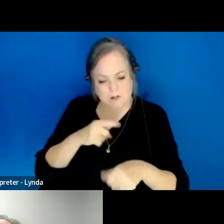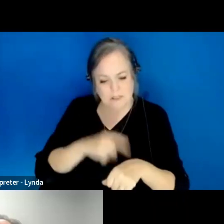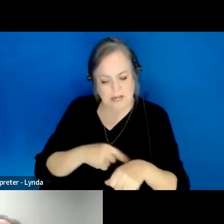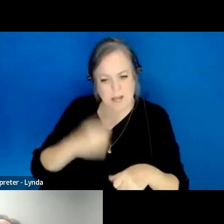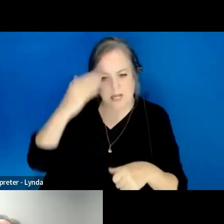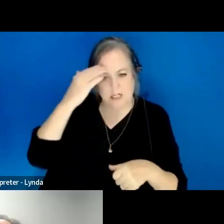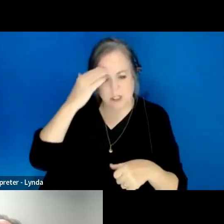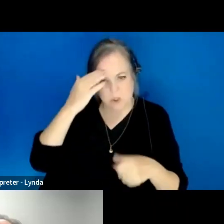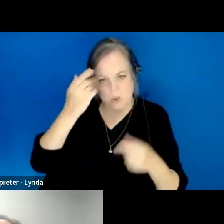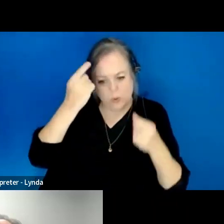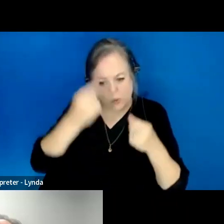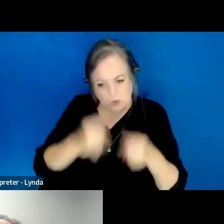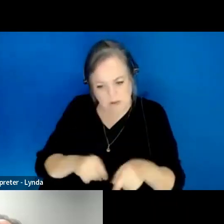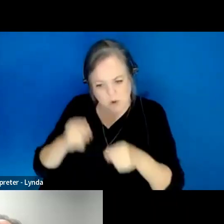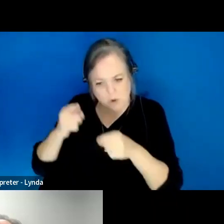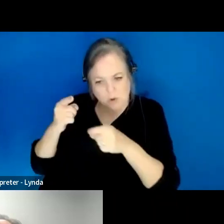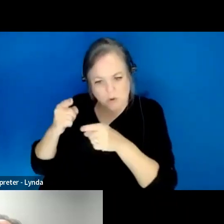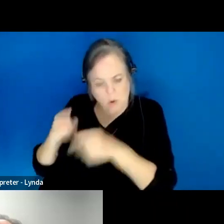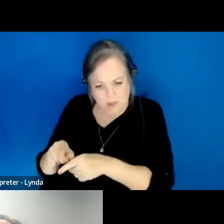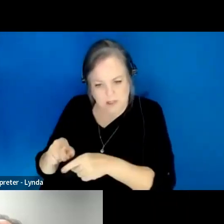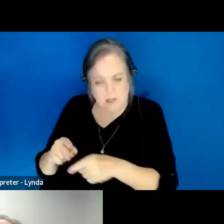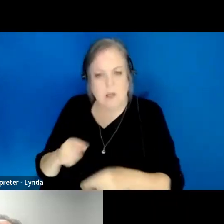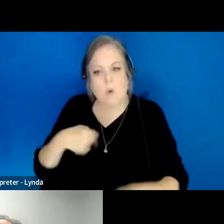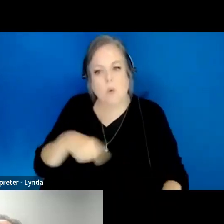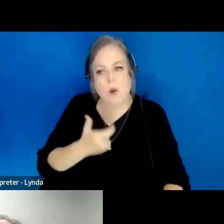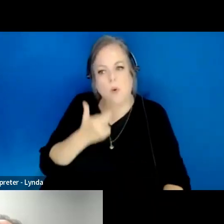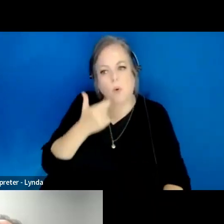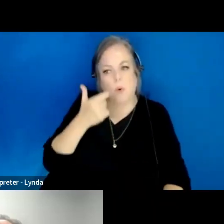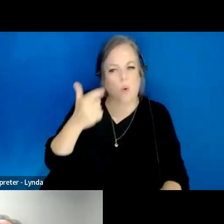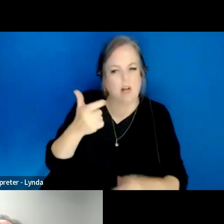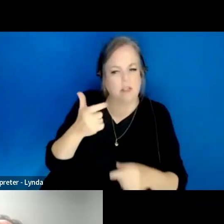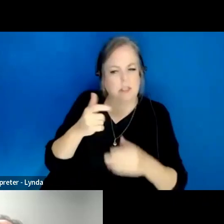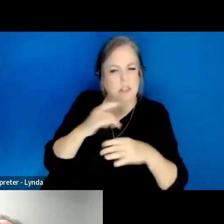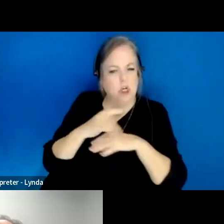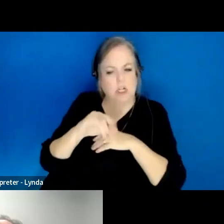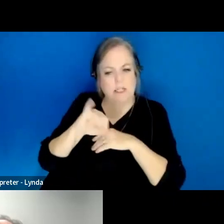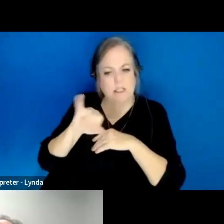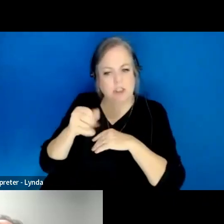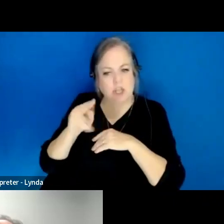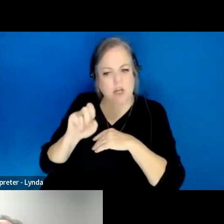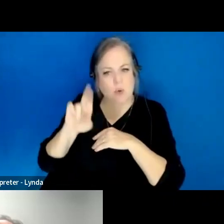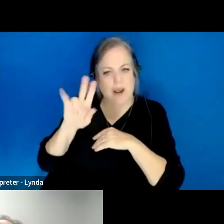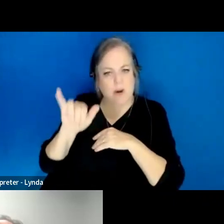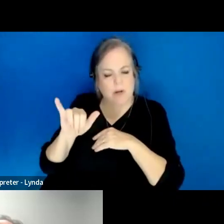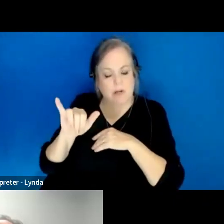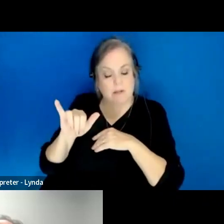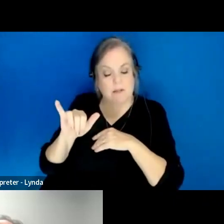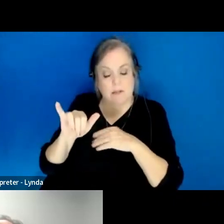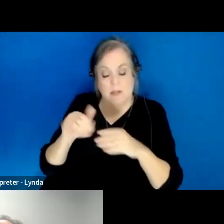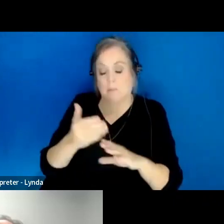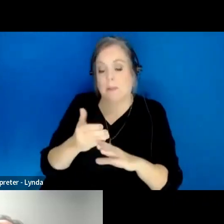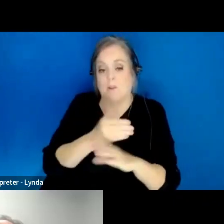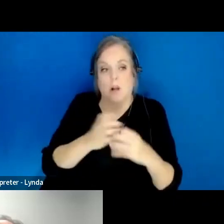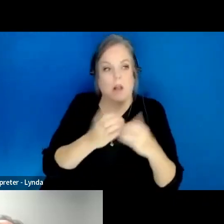was going down, because we were watching it, early January, a lot, very much before a lot of